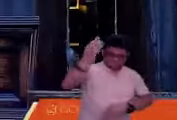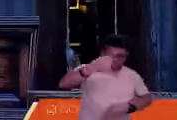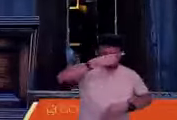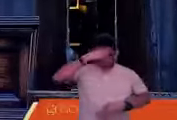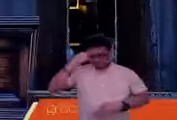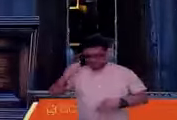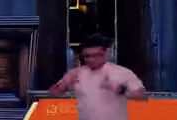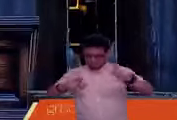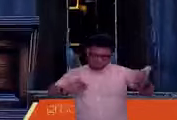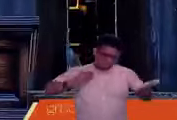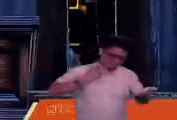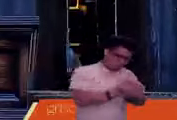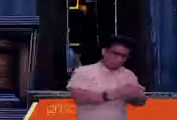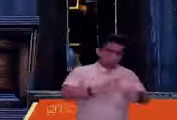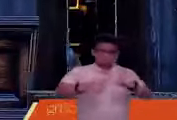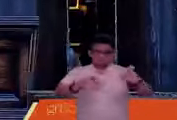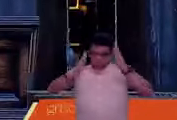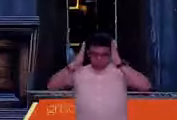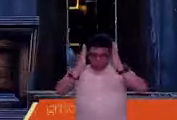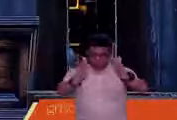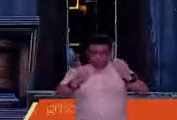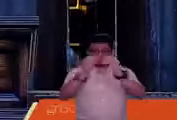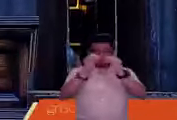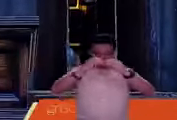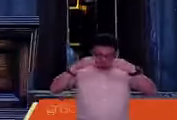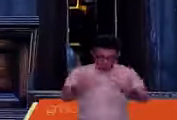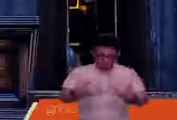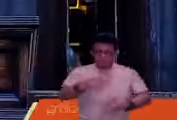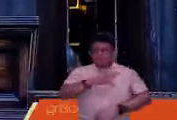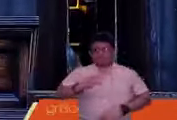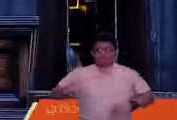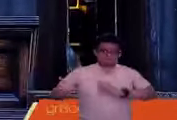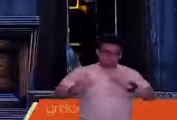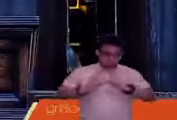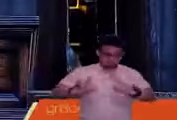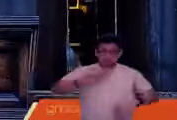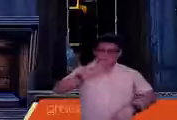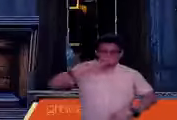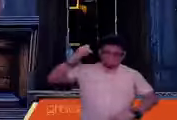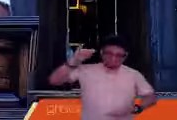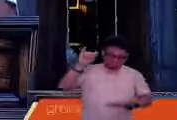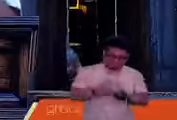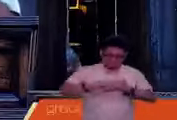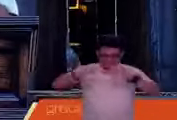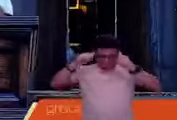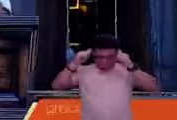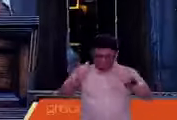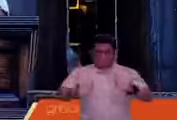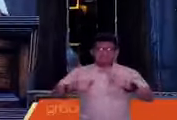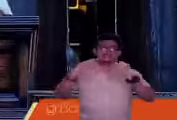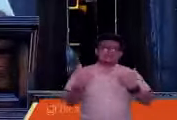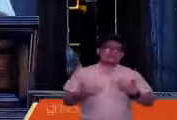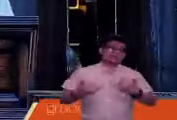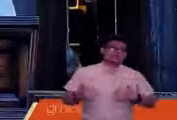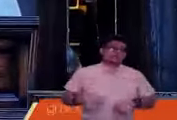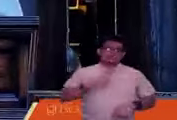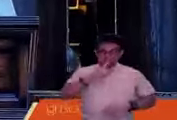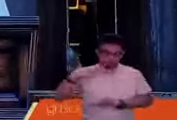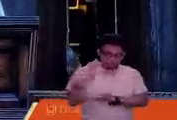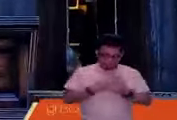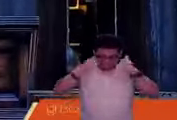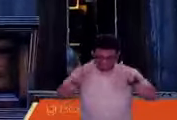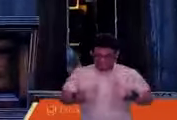na. Ang huna-hunaon nato karon unya atong buhaton among the best that we can be able to do today so